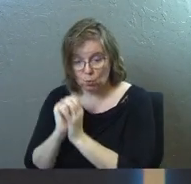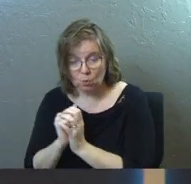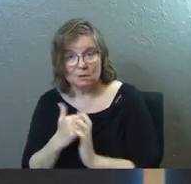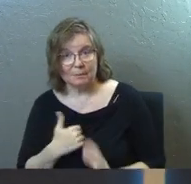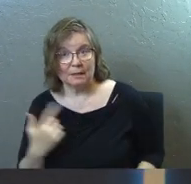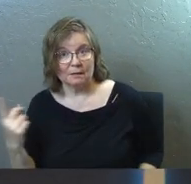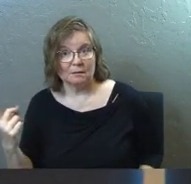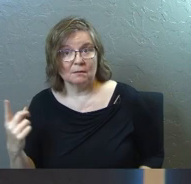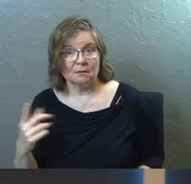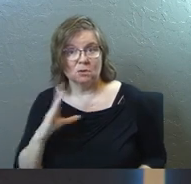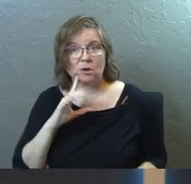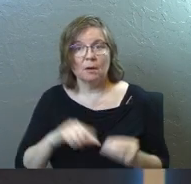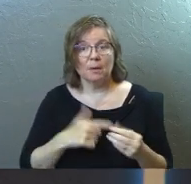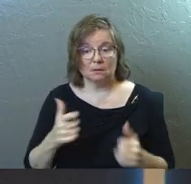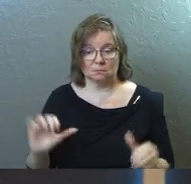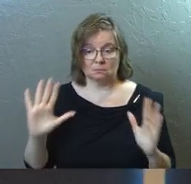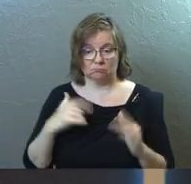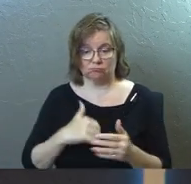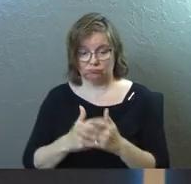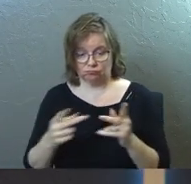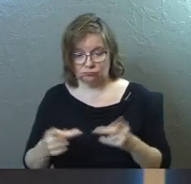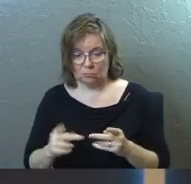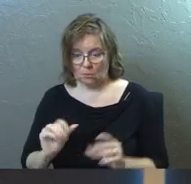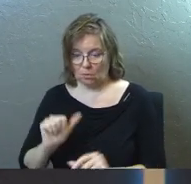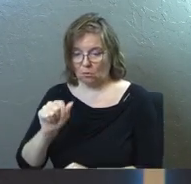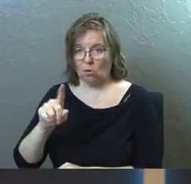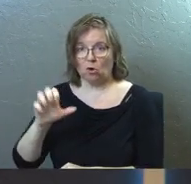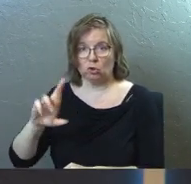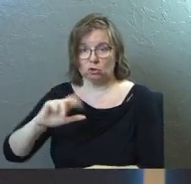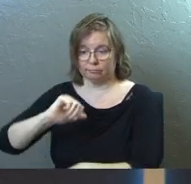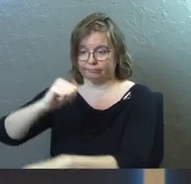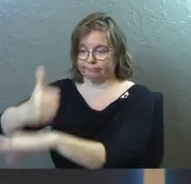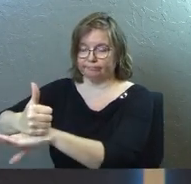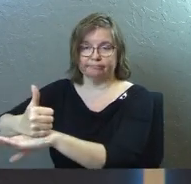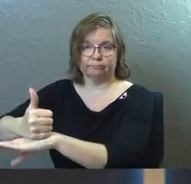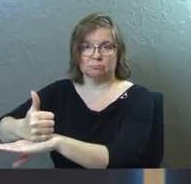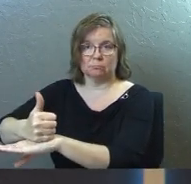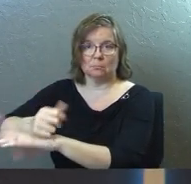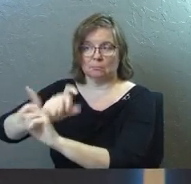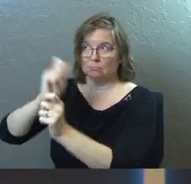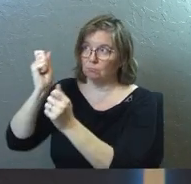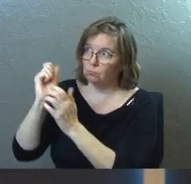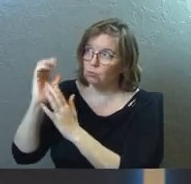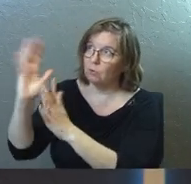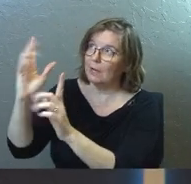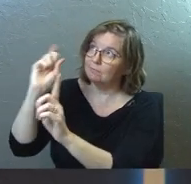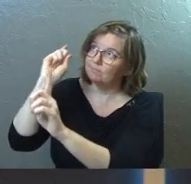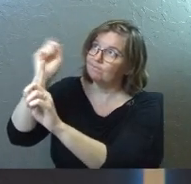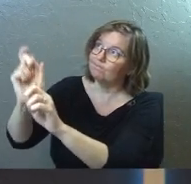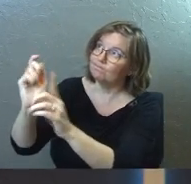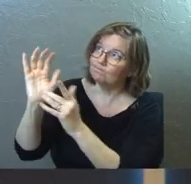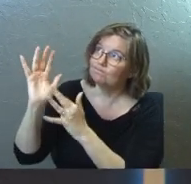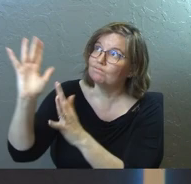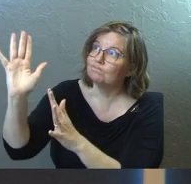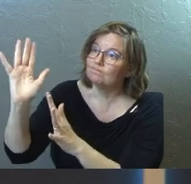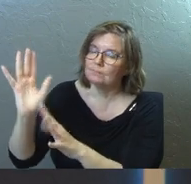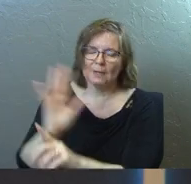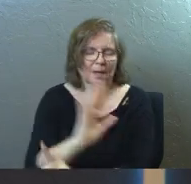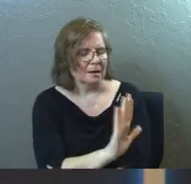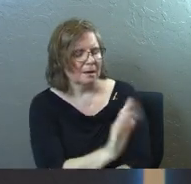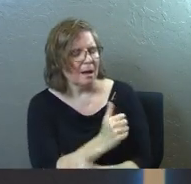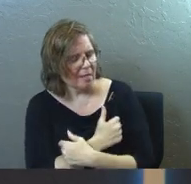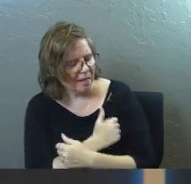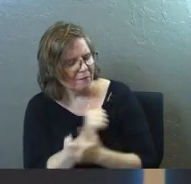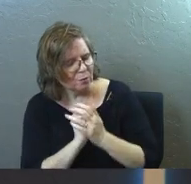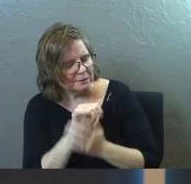Because that's what they're doing. When they talk about these sacrifices and placing them on the altar, you're giving God praise. You're worshiping him. You're sacrificing to God the Father. And he's like, I